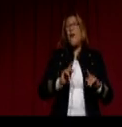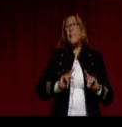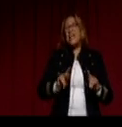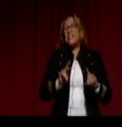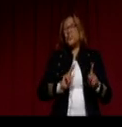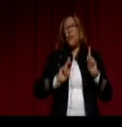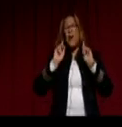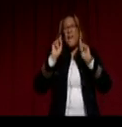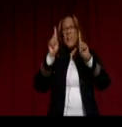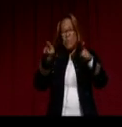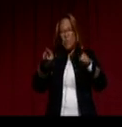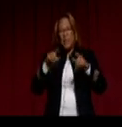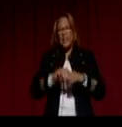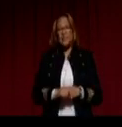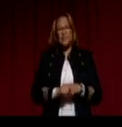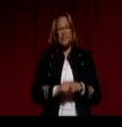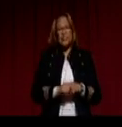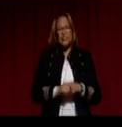congregated.